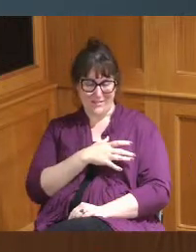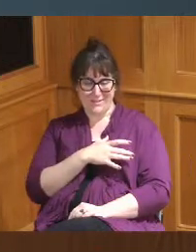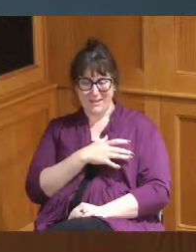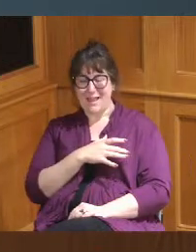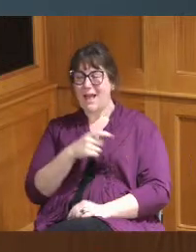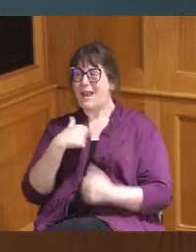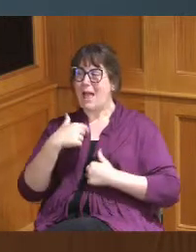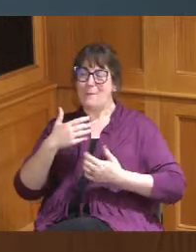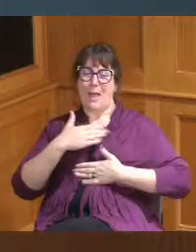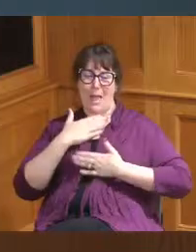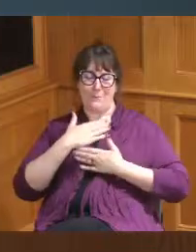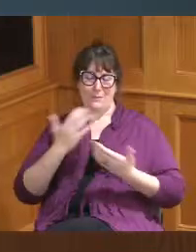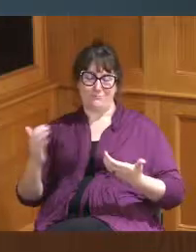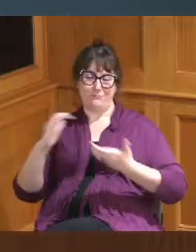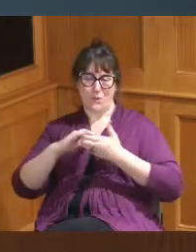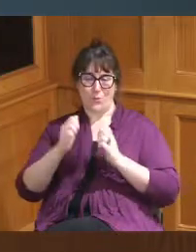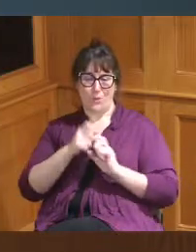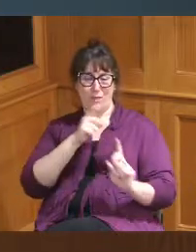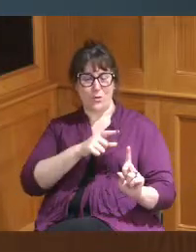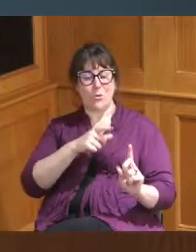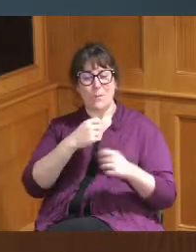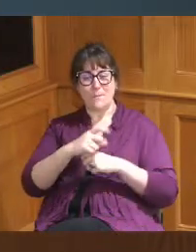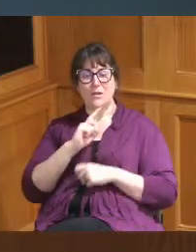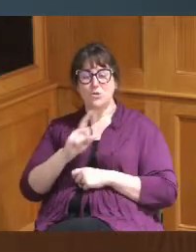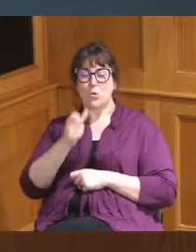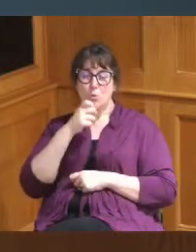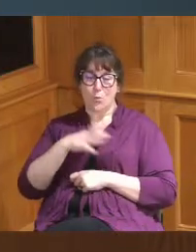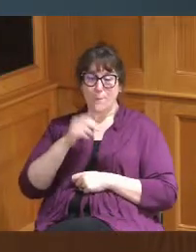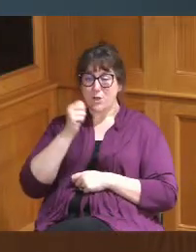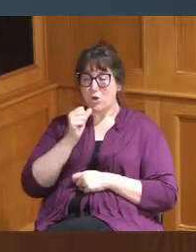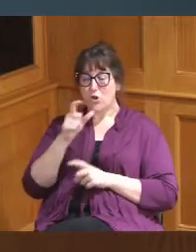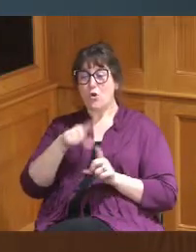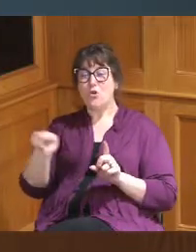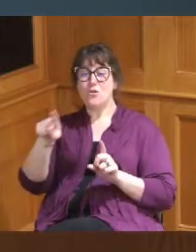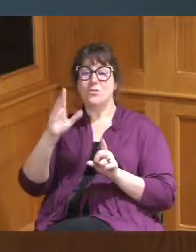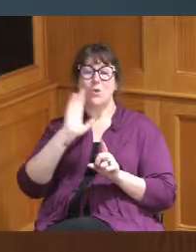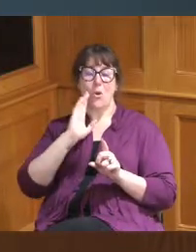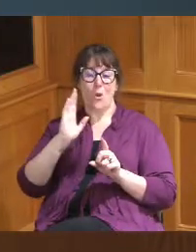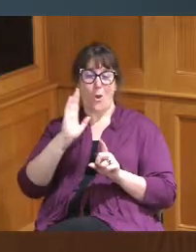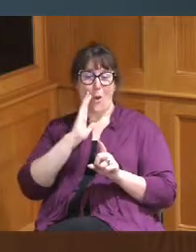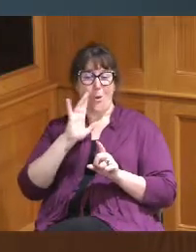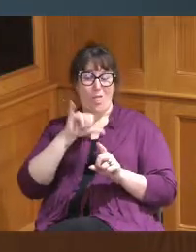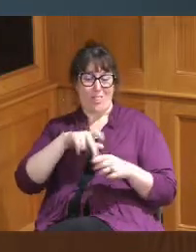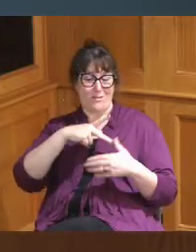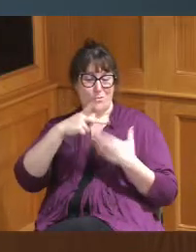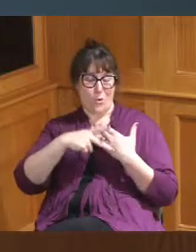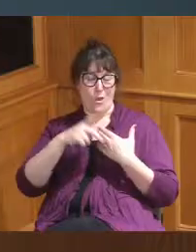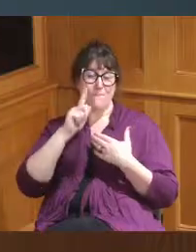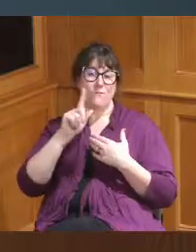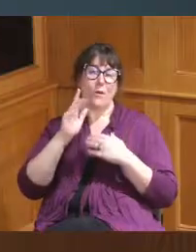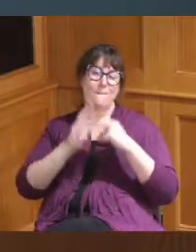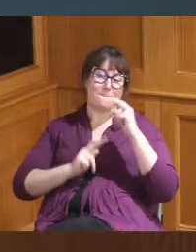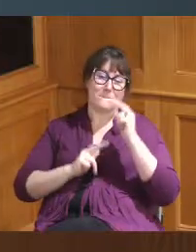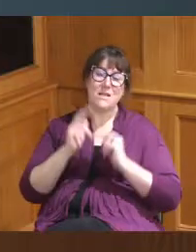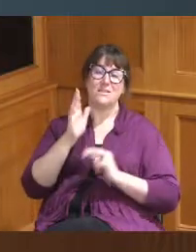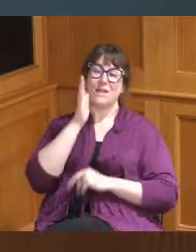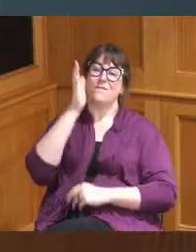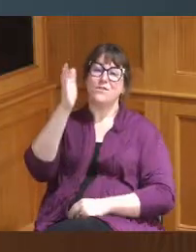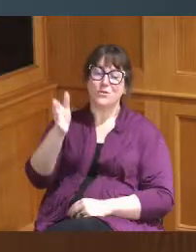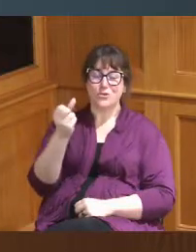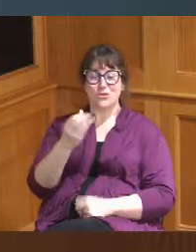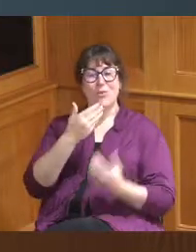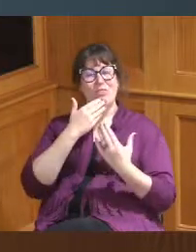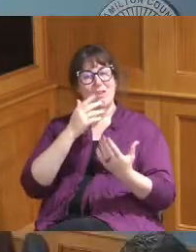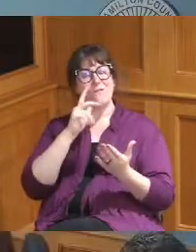and girls in this community are aware of the program and the benefit of joining, Building Futures. So thanks so much for highlighting